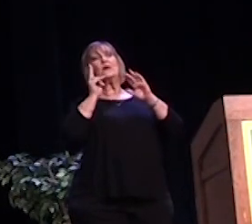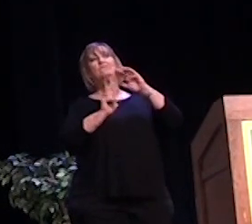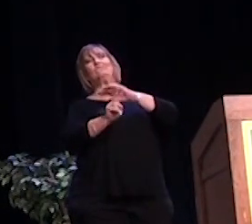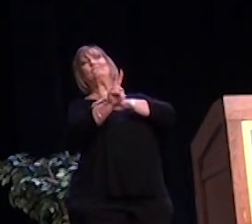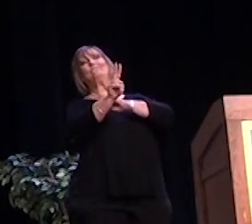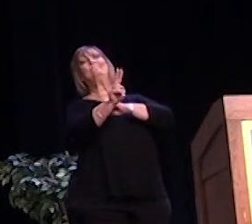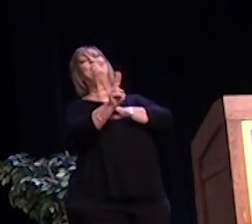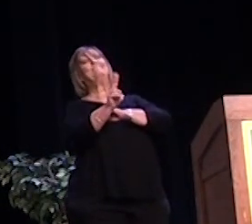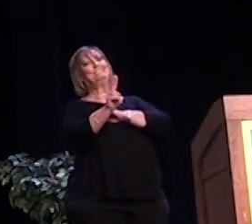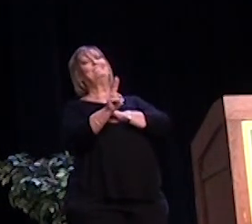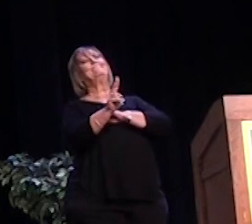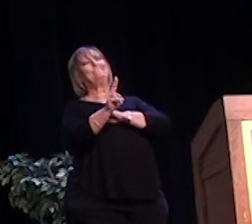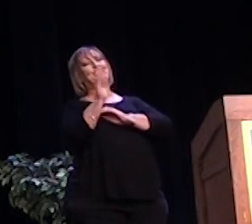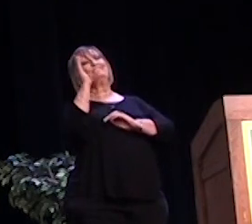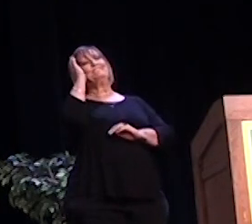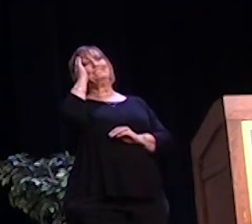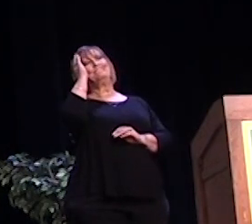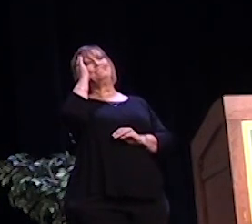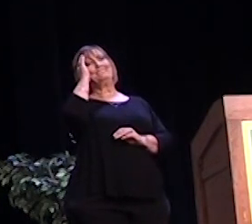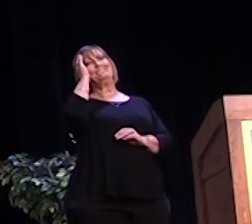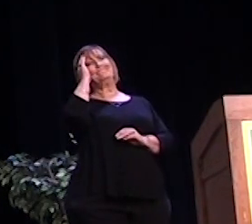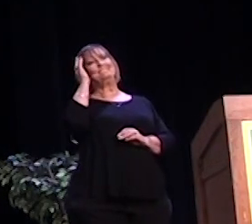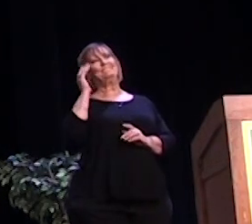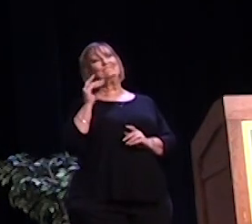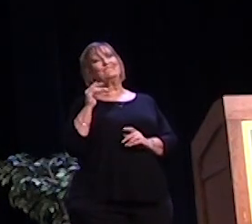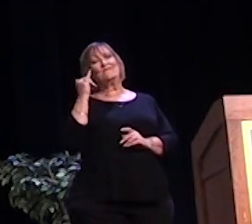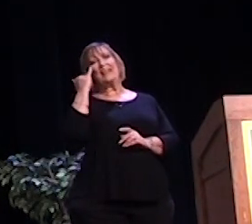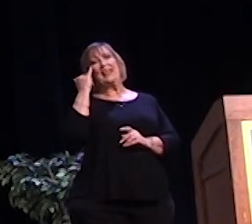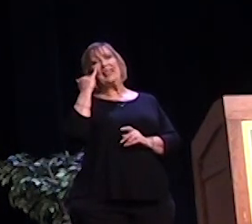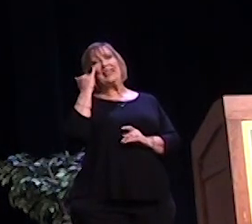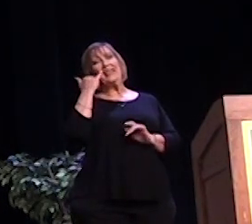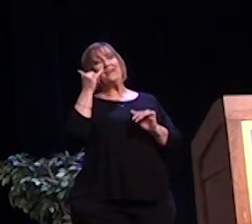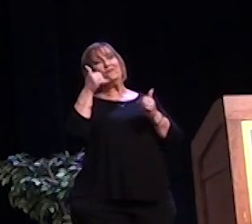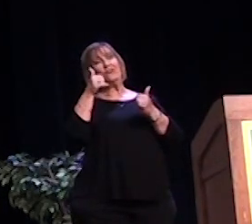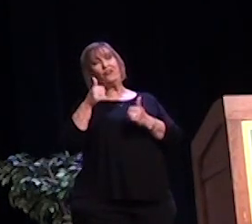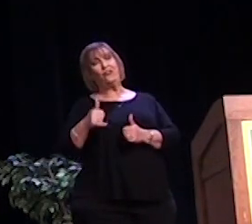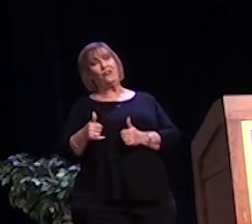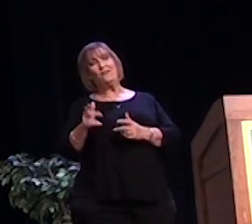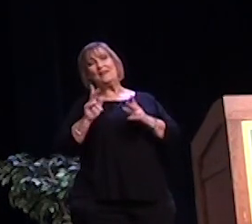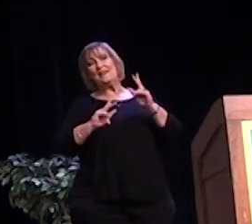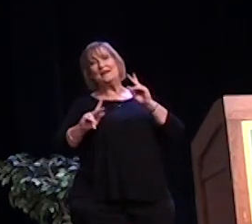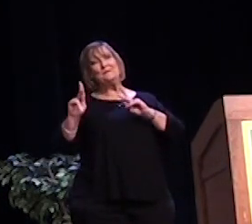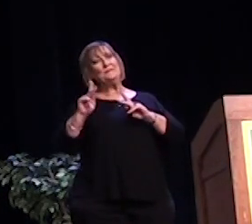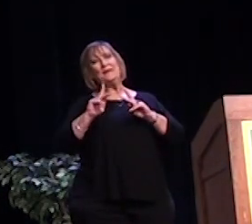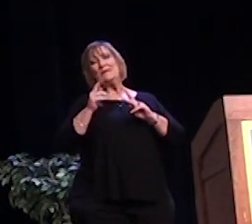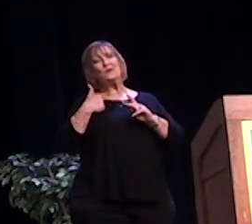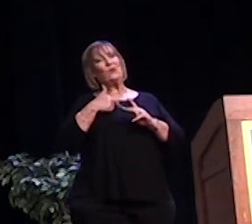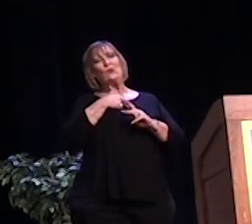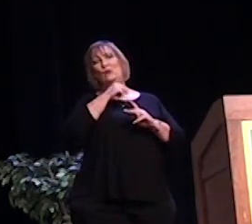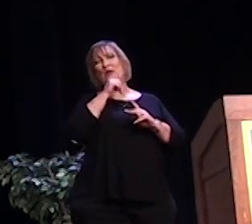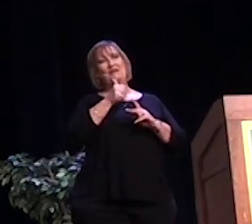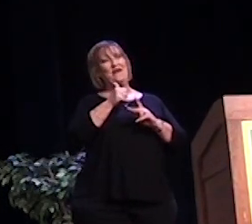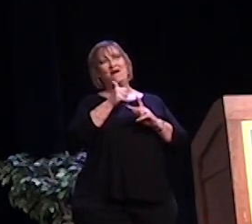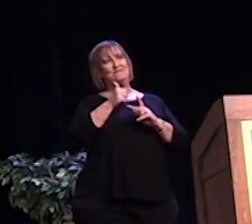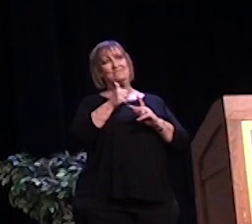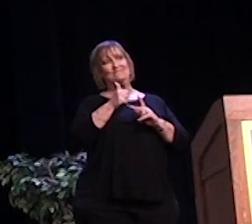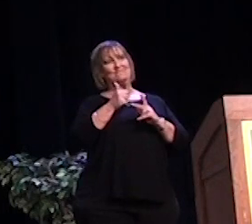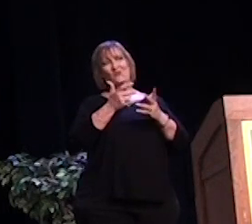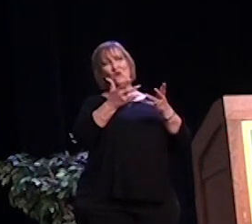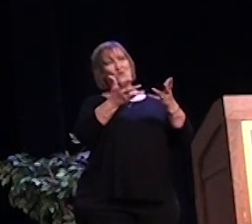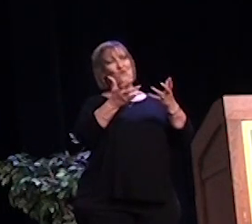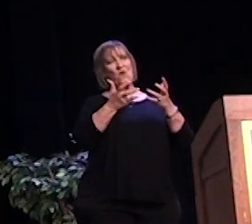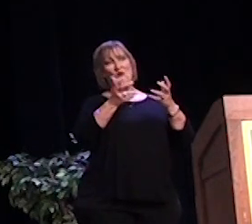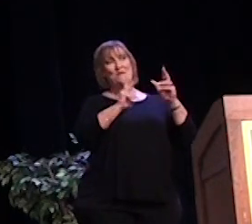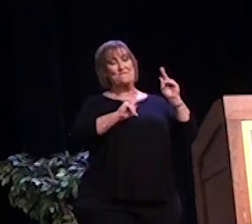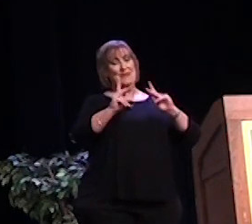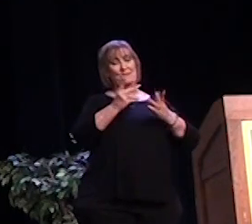time that where the community rents would end up might not be something advertising for the residents. So